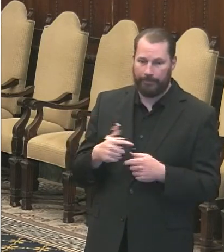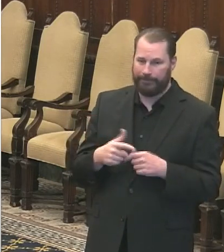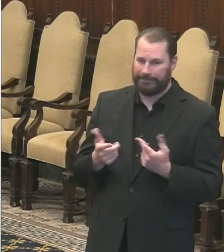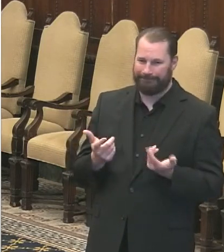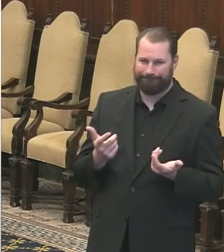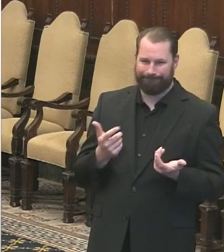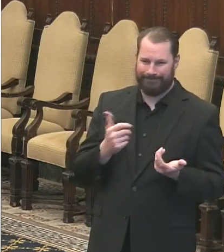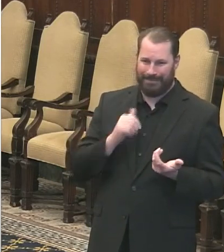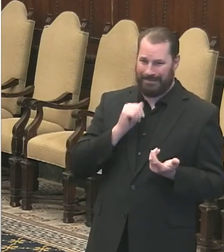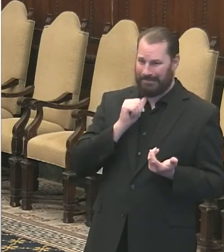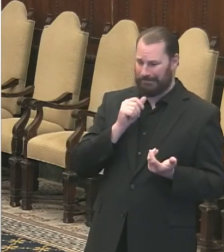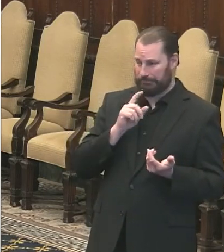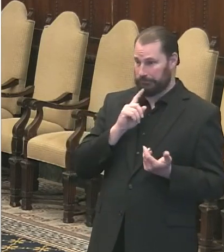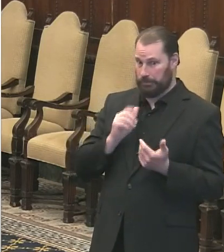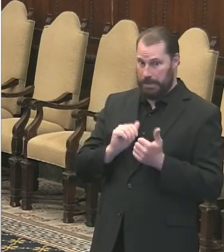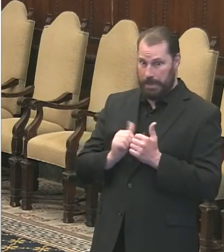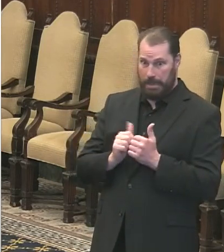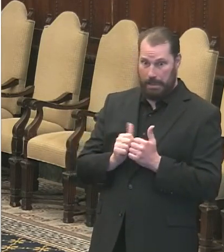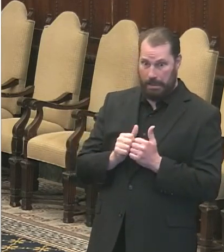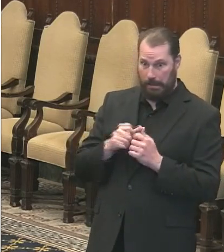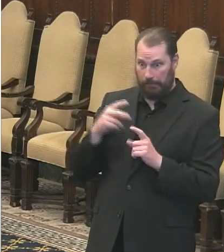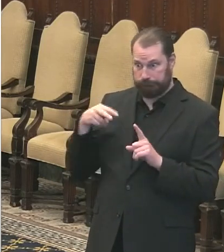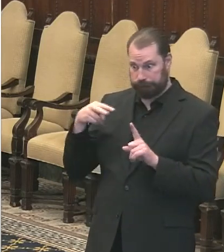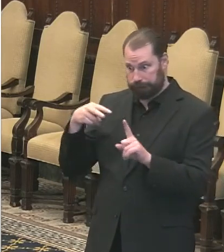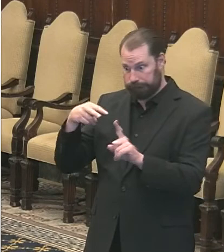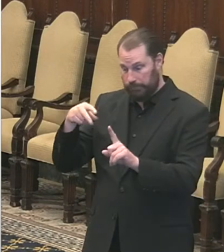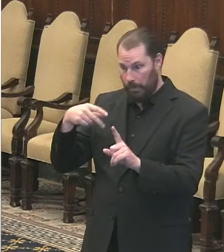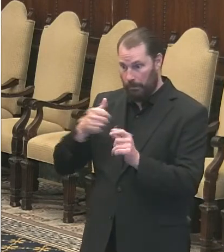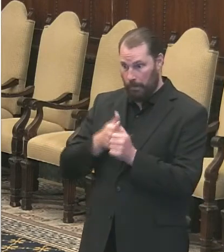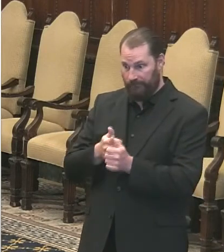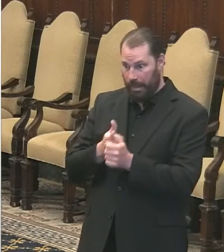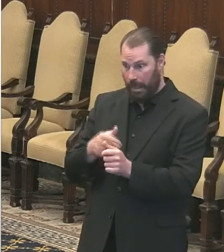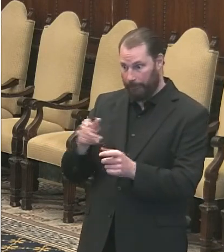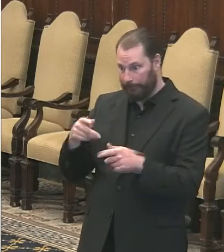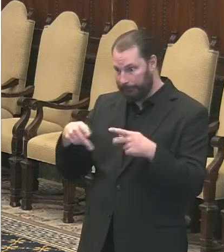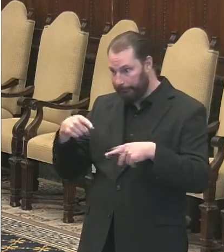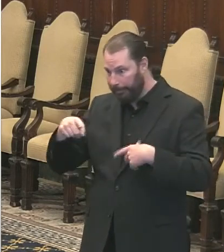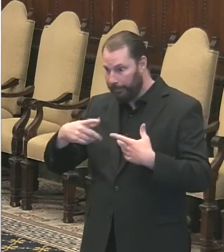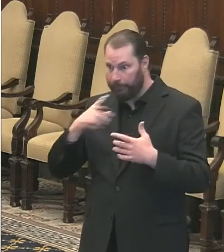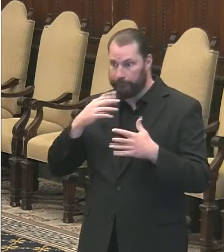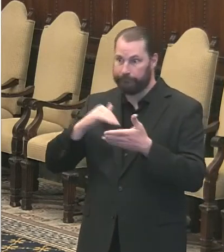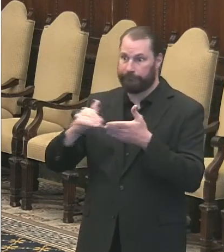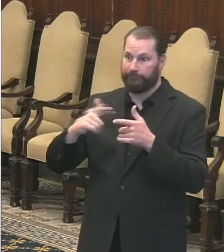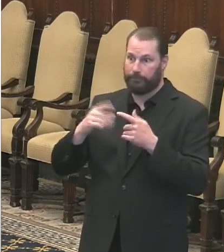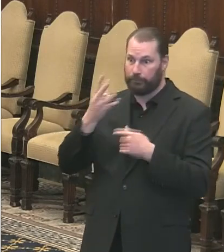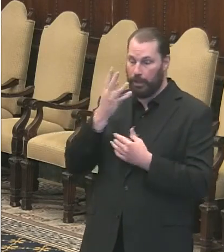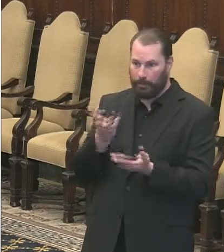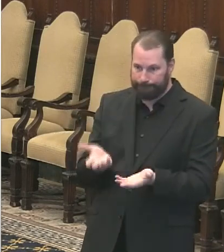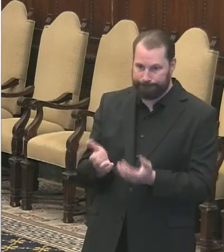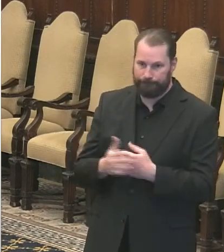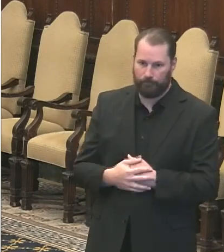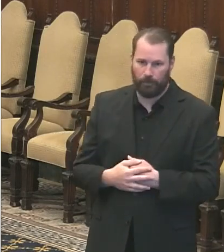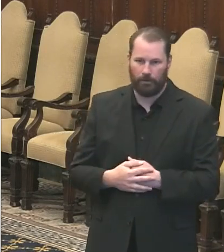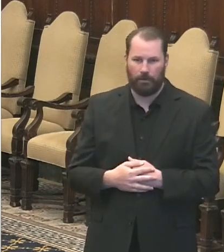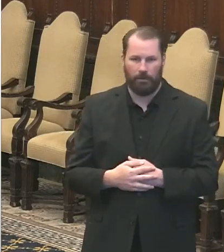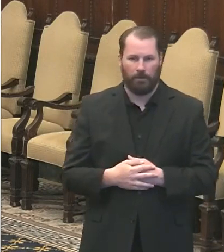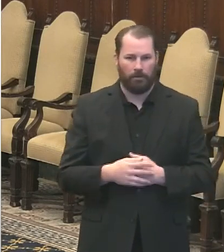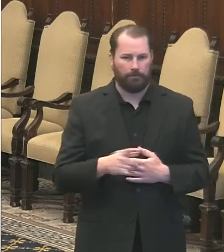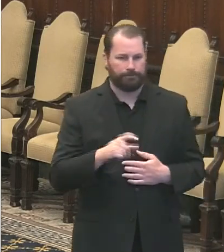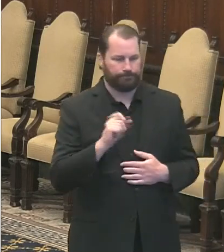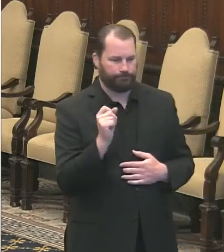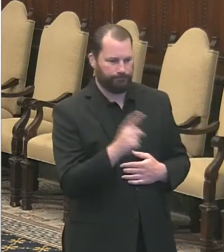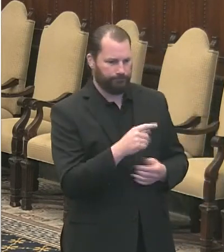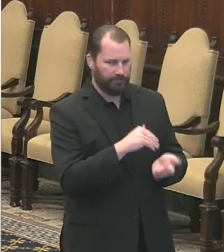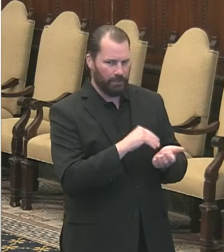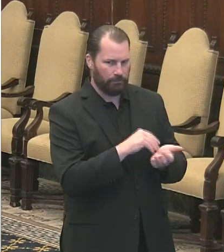track that or track those individuals per se. Okay. And this question, I think, maybe is more for Dr. Farley, but with the release